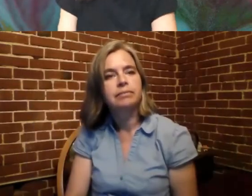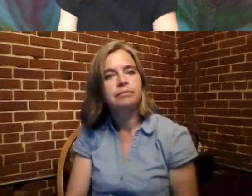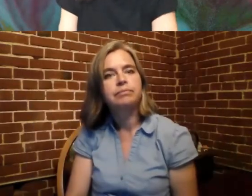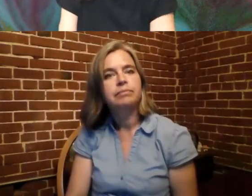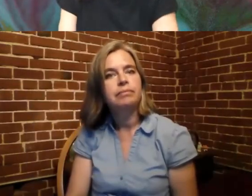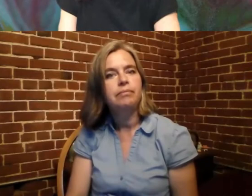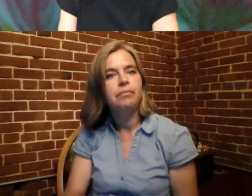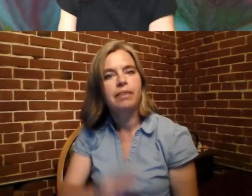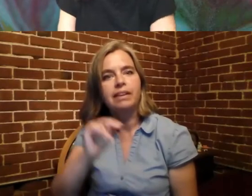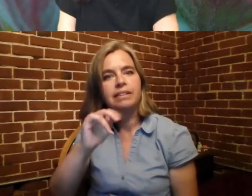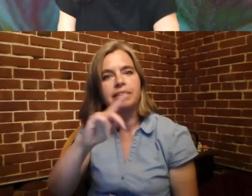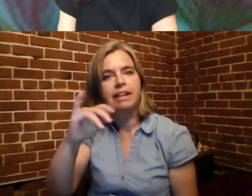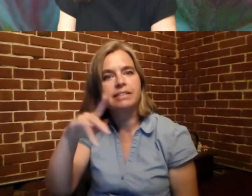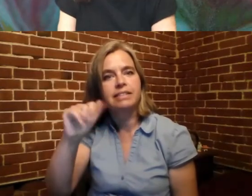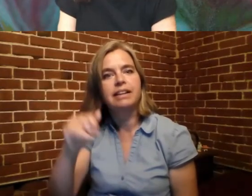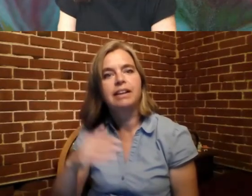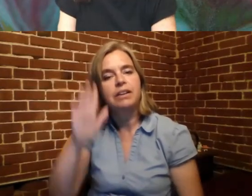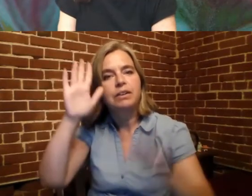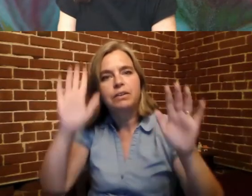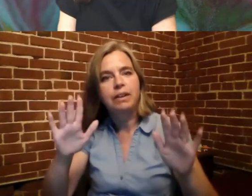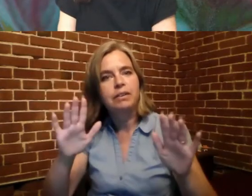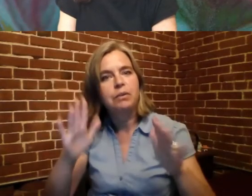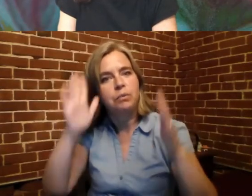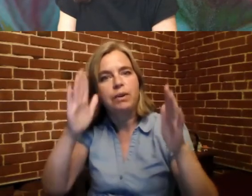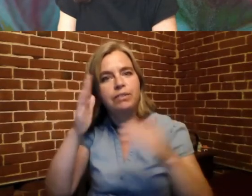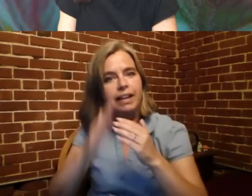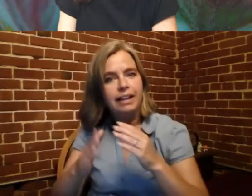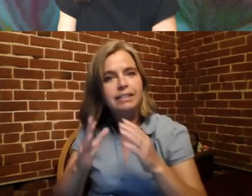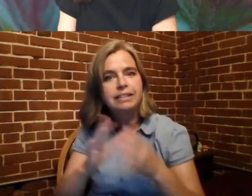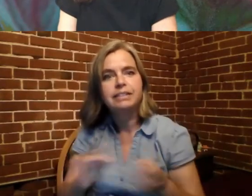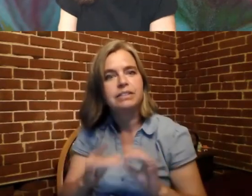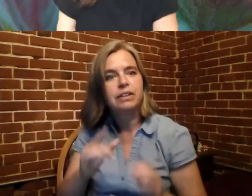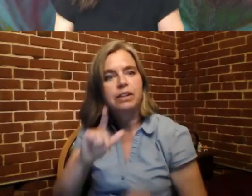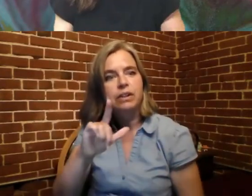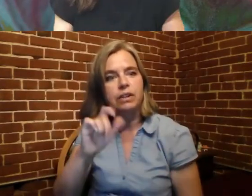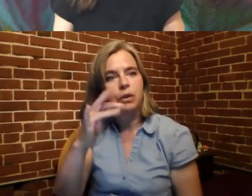That's so great. I love it. That's a wonderful way to wrap that up. Yeah. How about you, Lorraine?